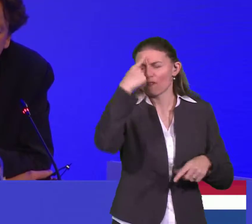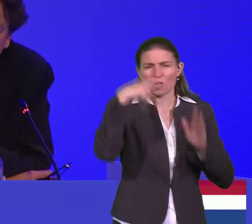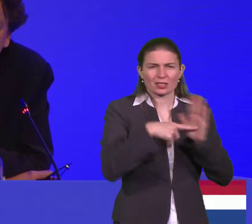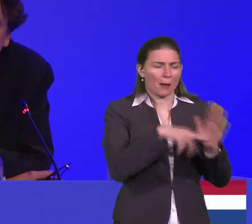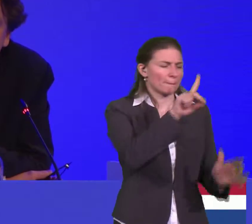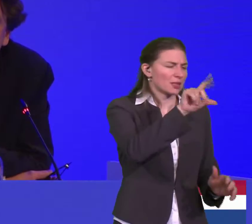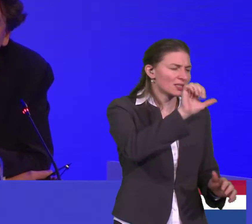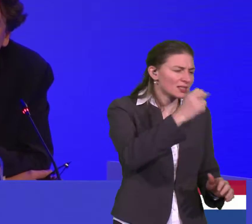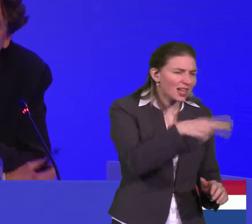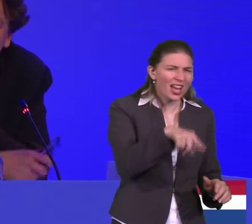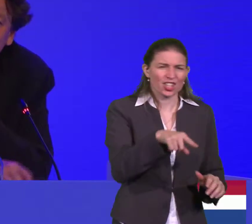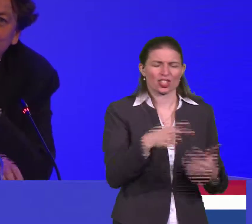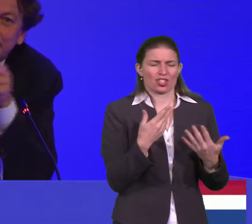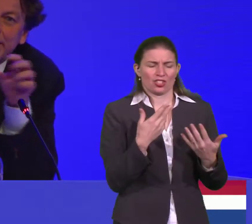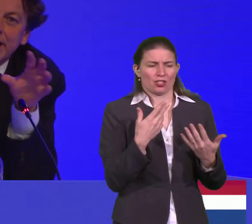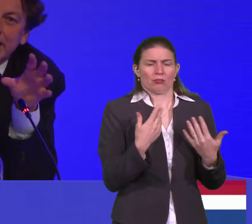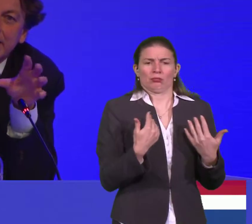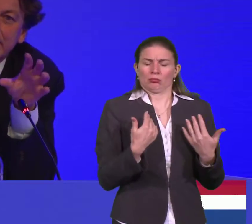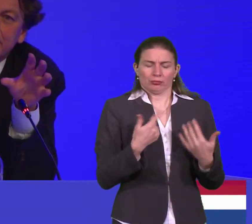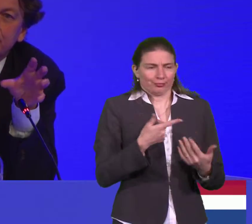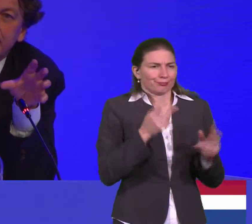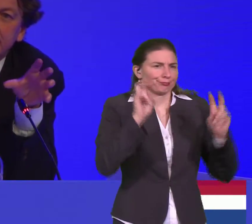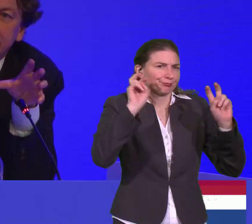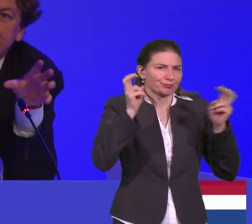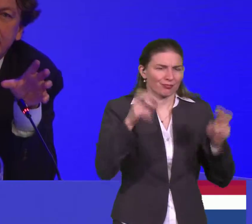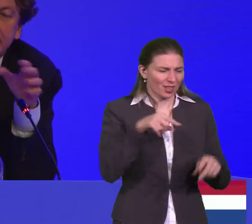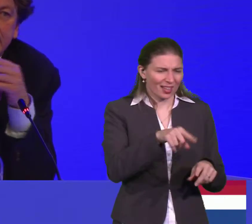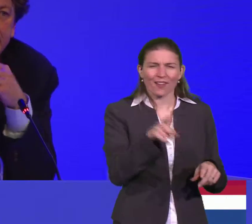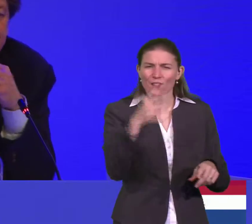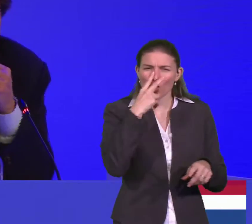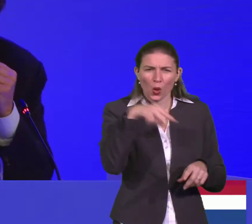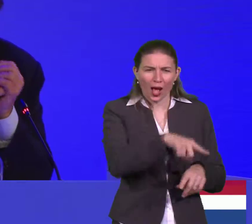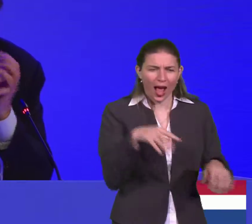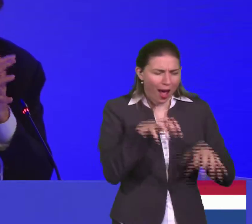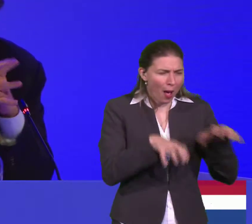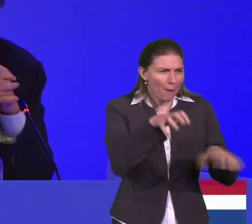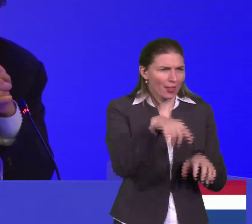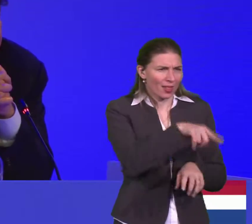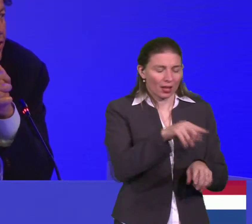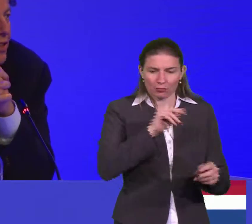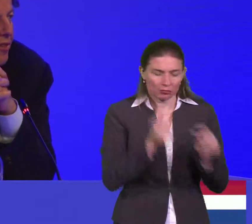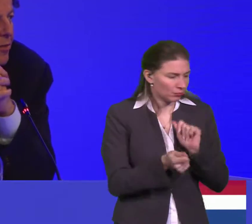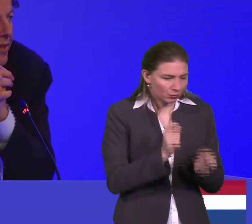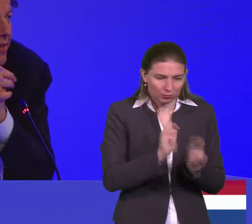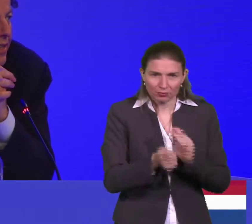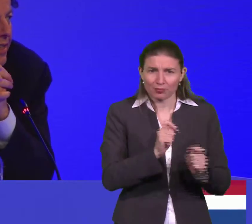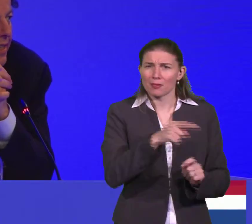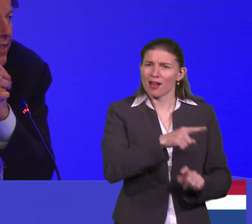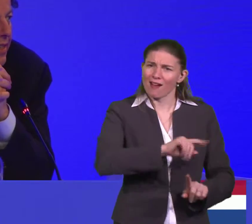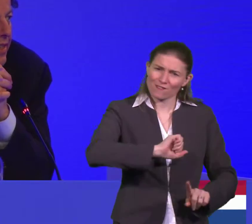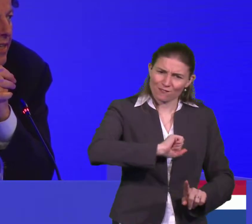octopus, a very complex animal that can constantly change strategy and tactics, often quicker than national